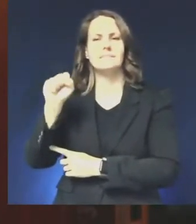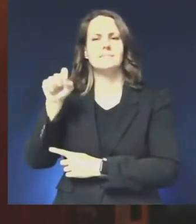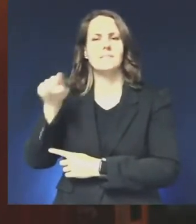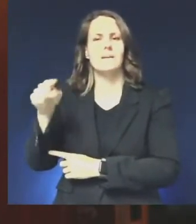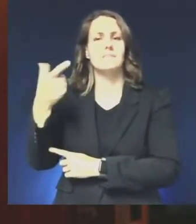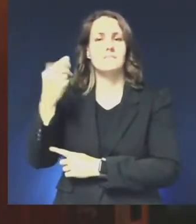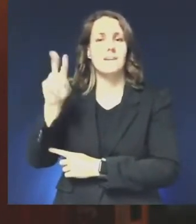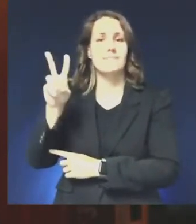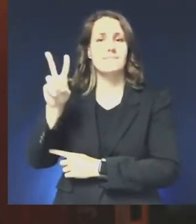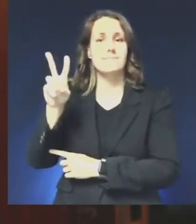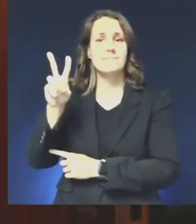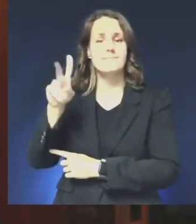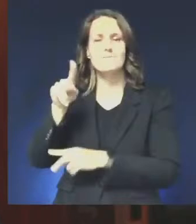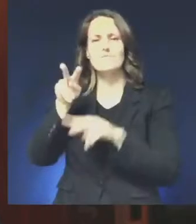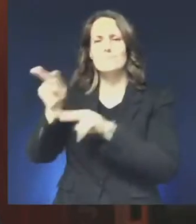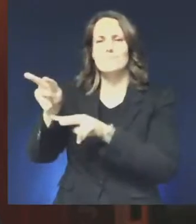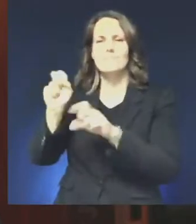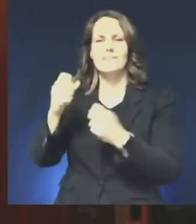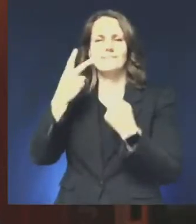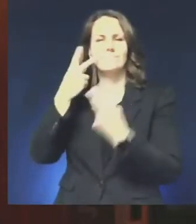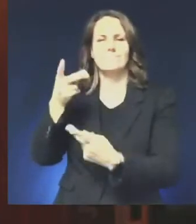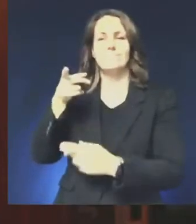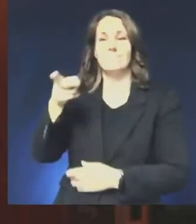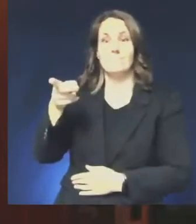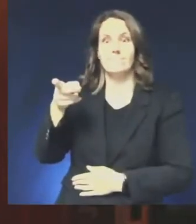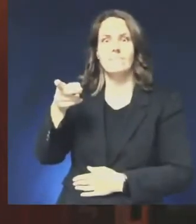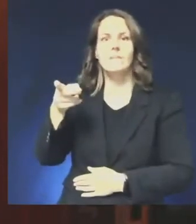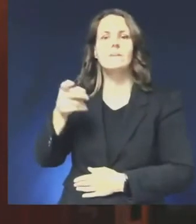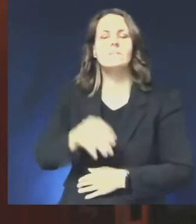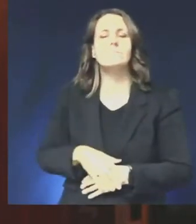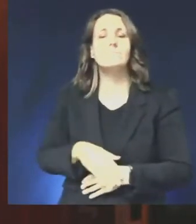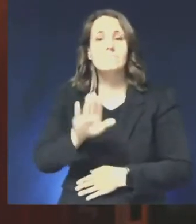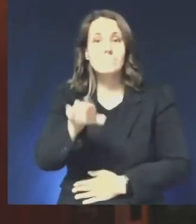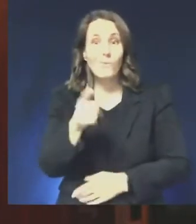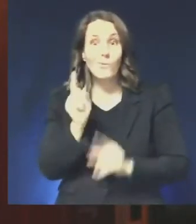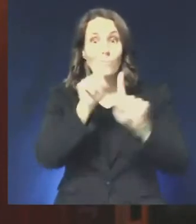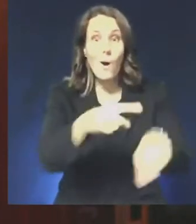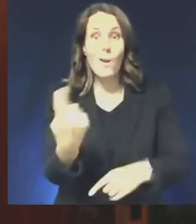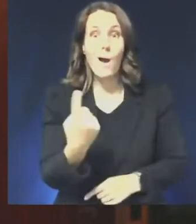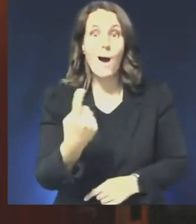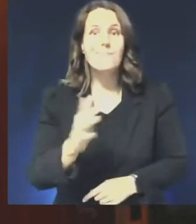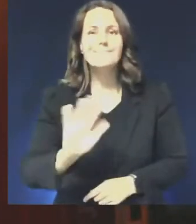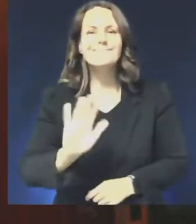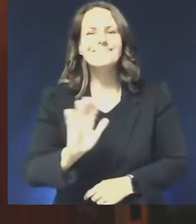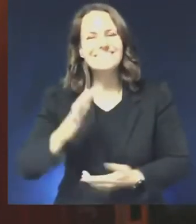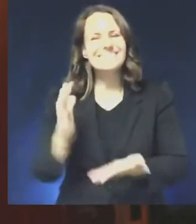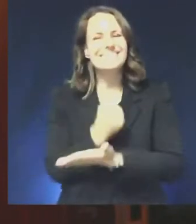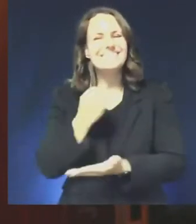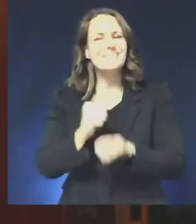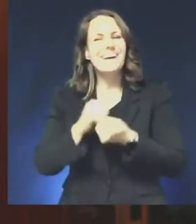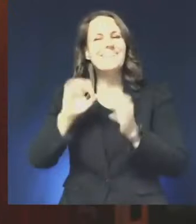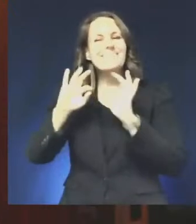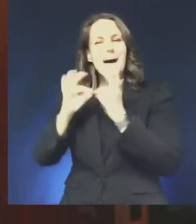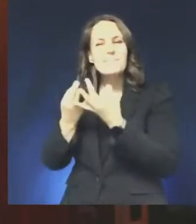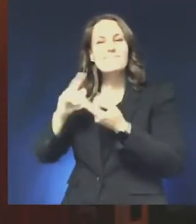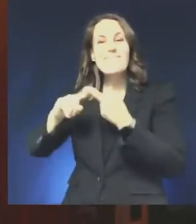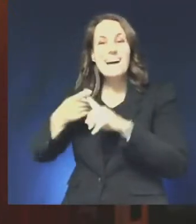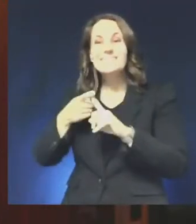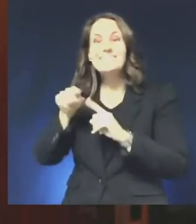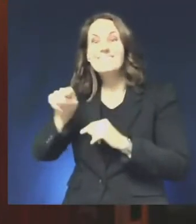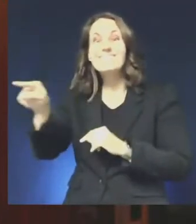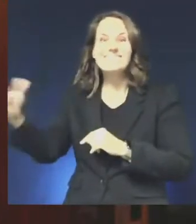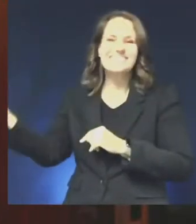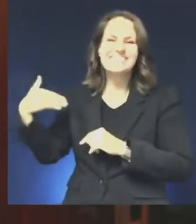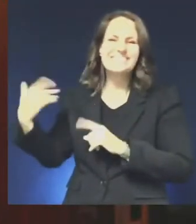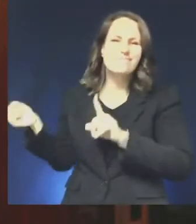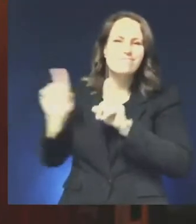get theirs. In fact, getting your vaccine isn't just good for you, but it's critical to ensuring our state continues to rebound